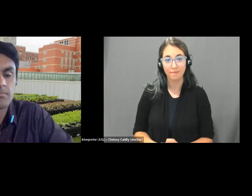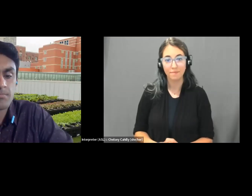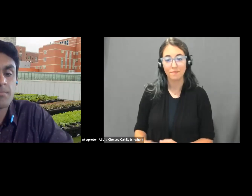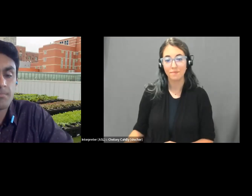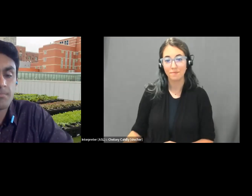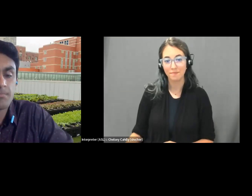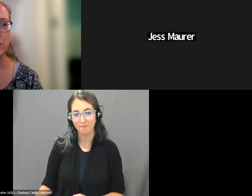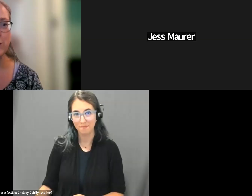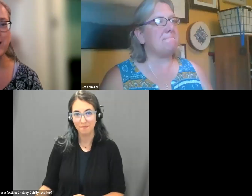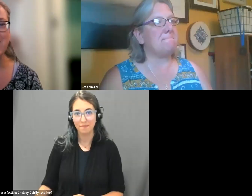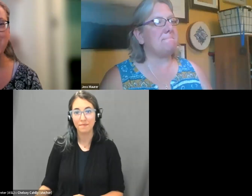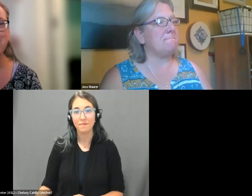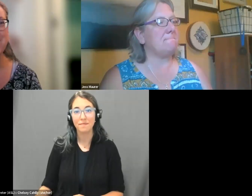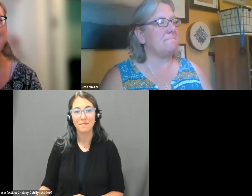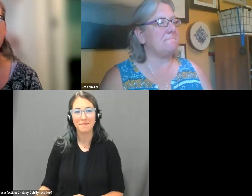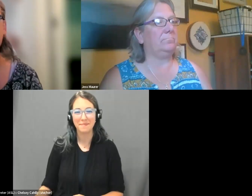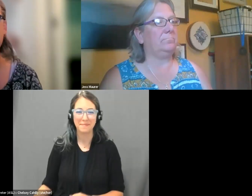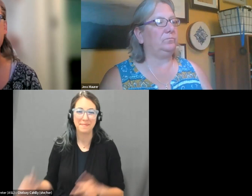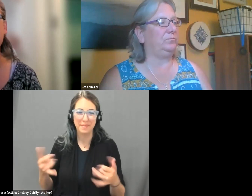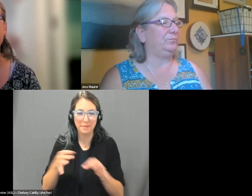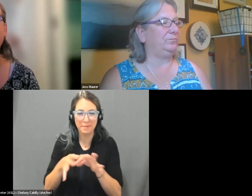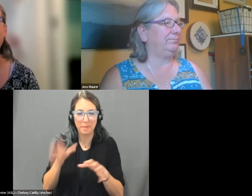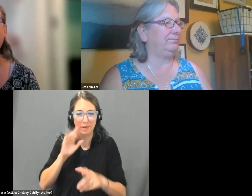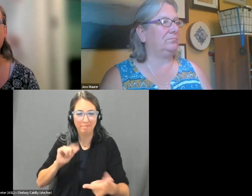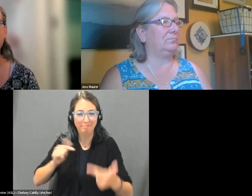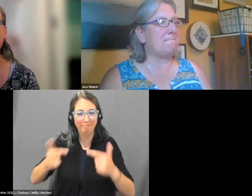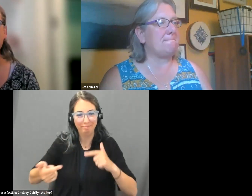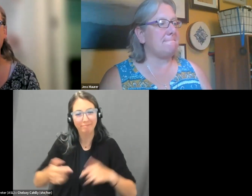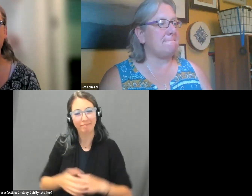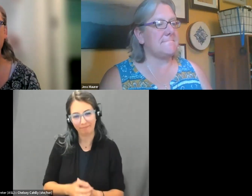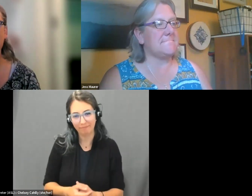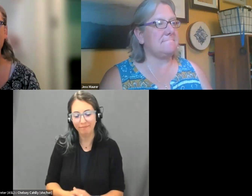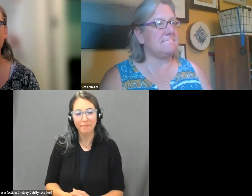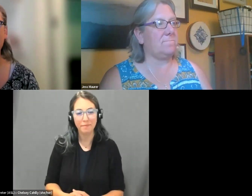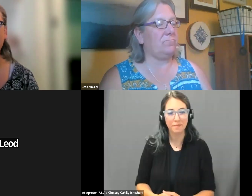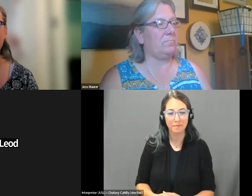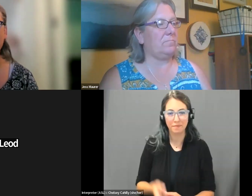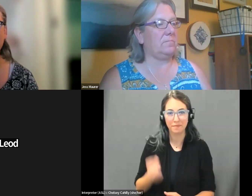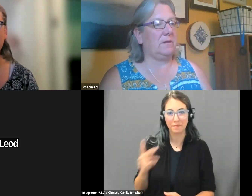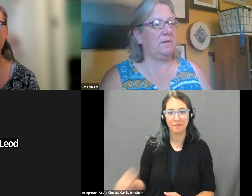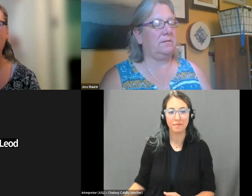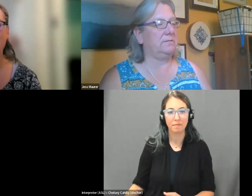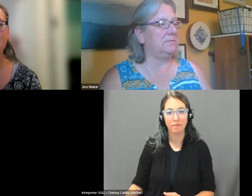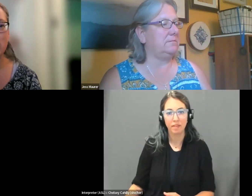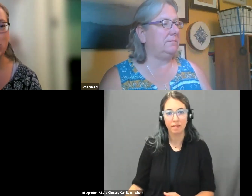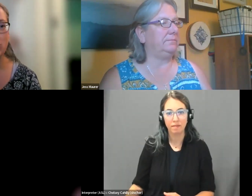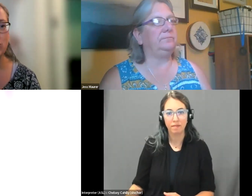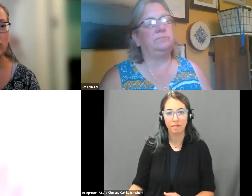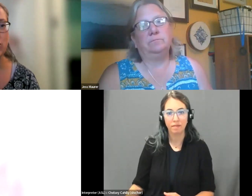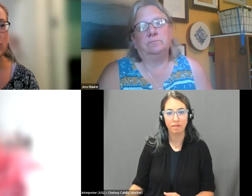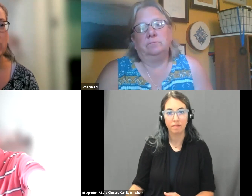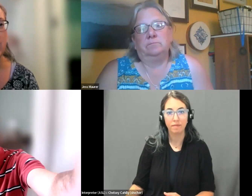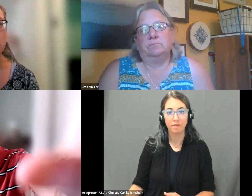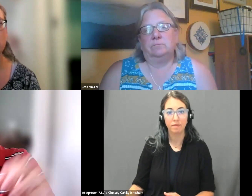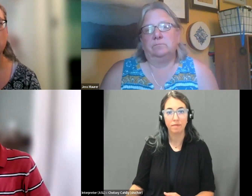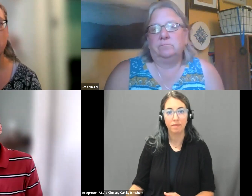have a interpreter handoff. Thank you very much. This is a question about how you